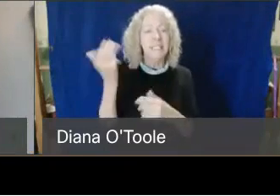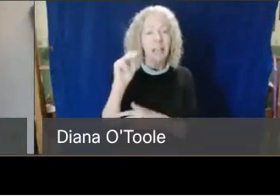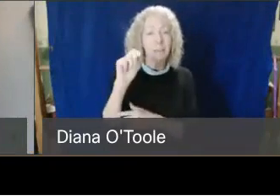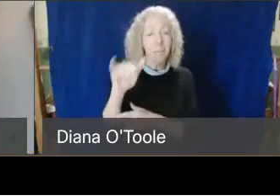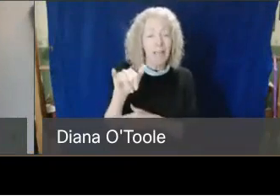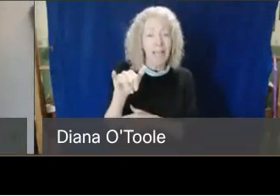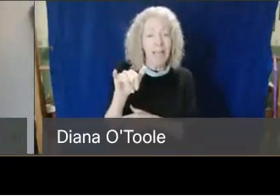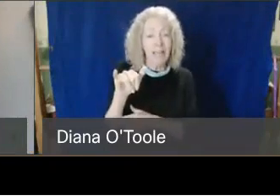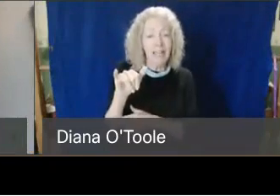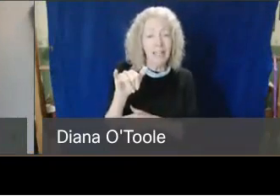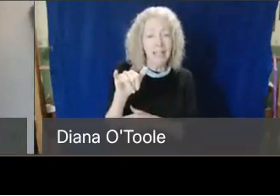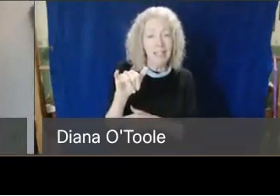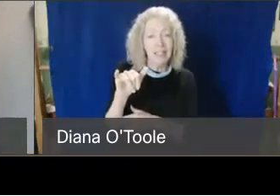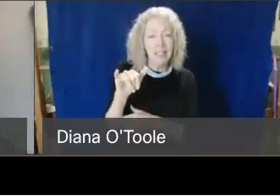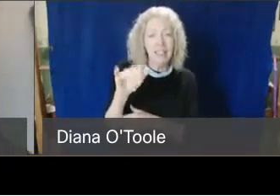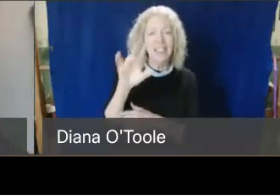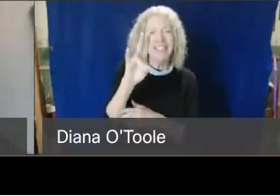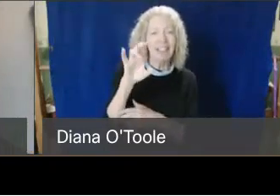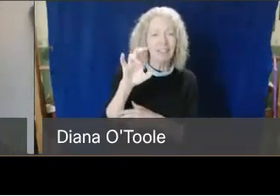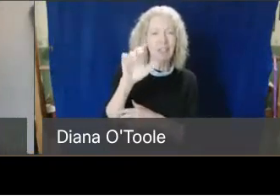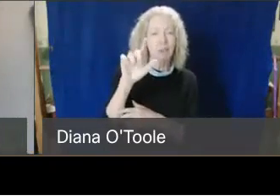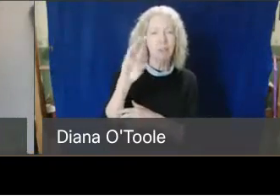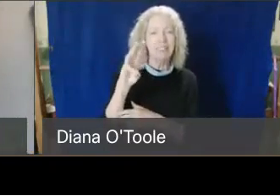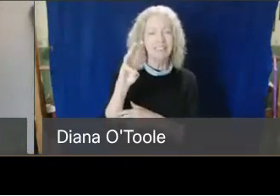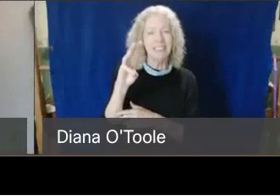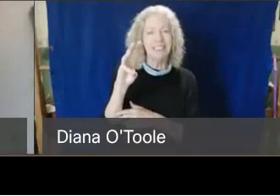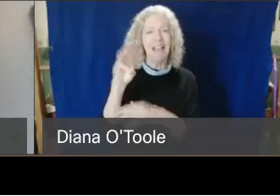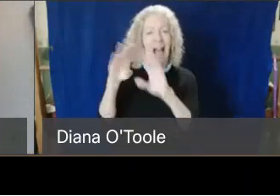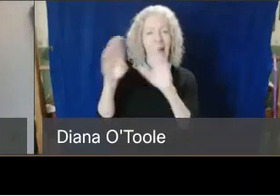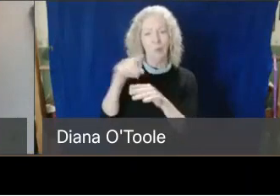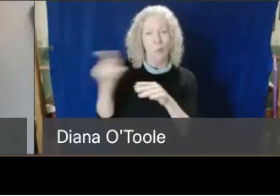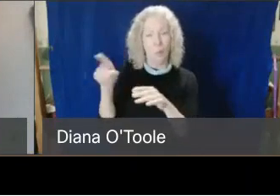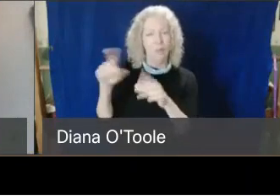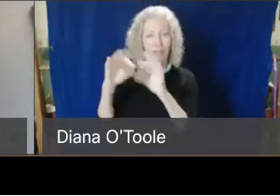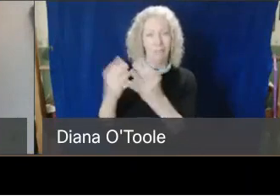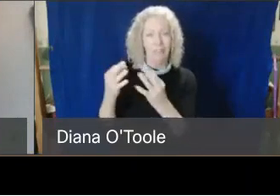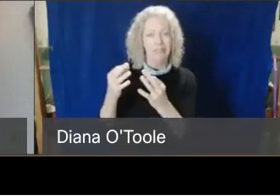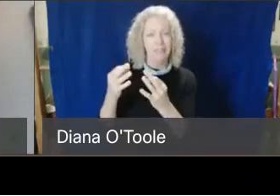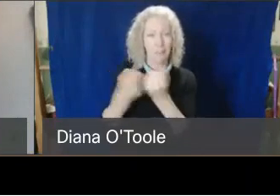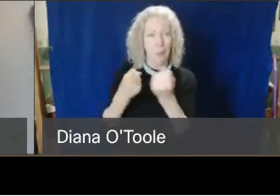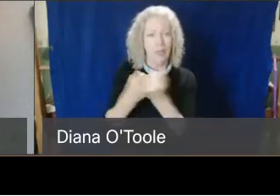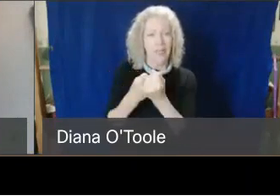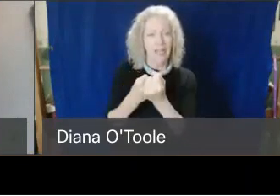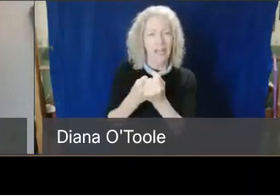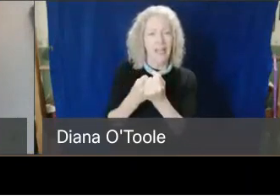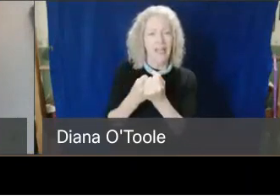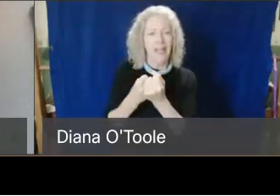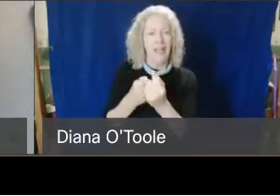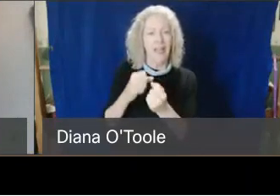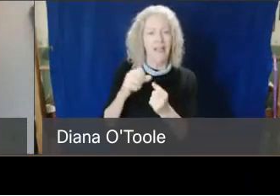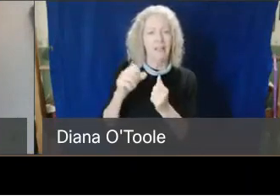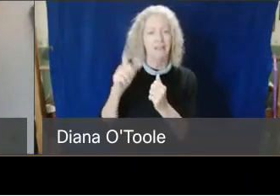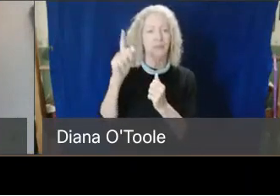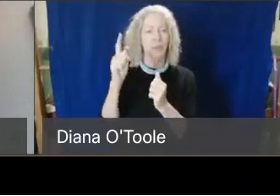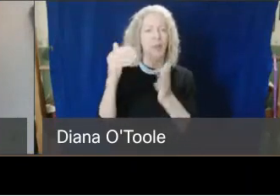households have received support, 21,000 food items have been sent out. And so we're continuing to support